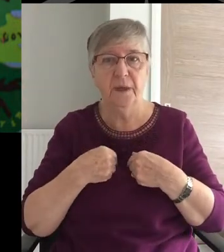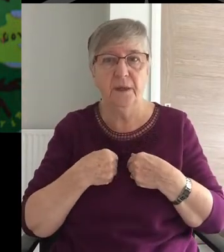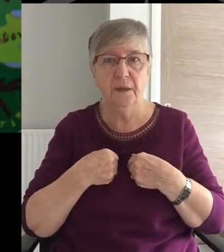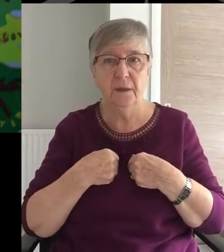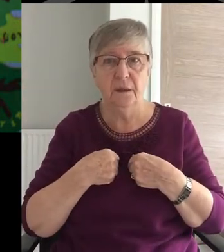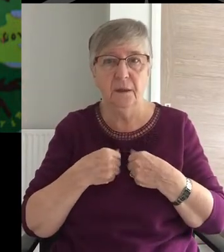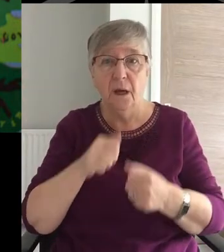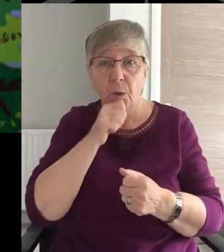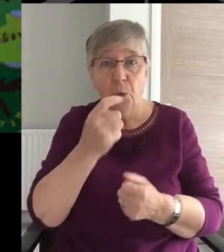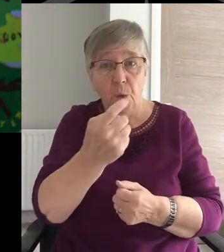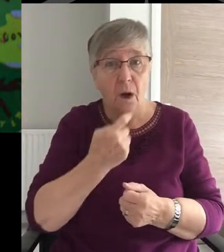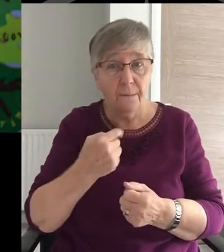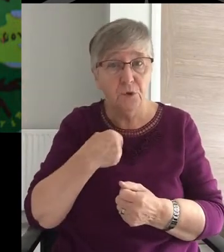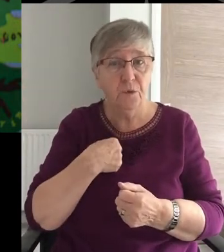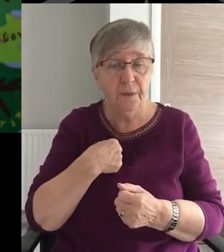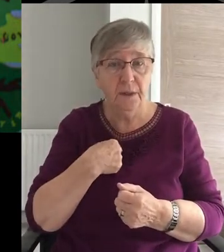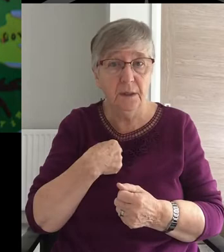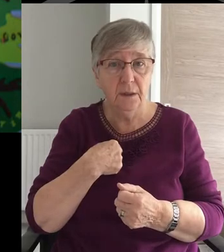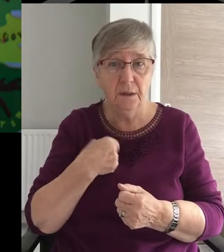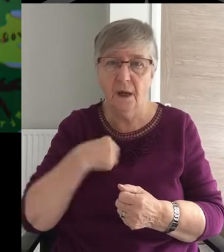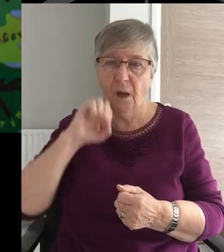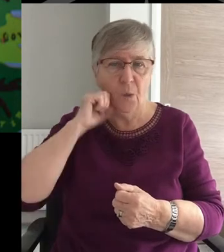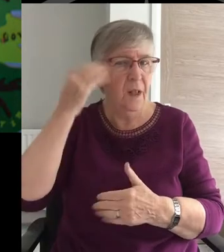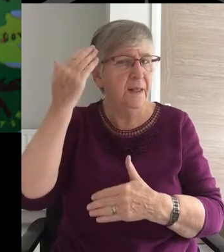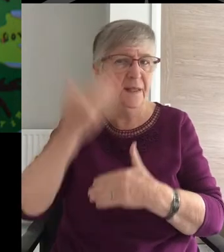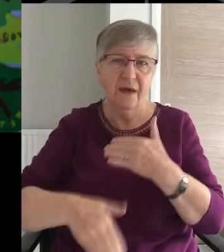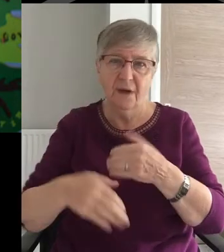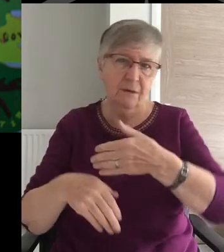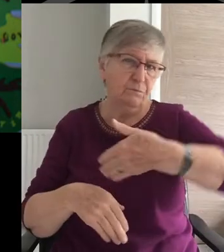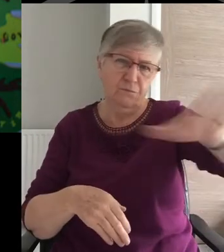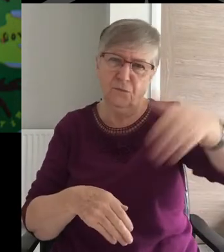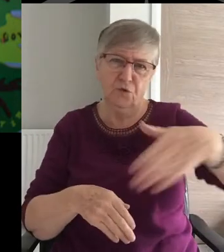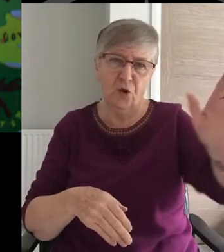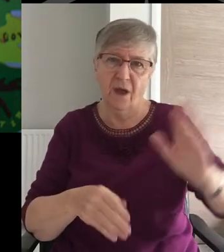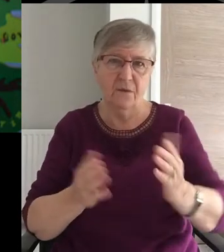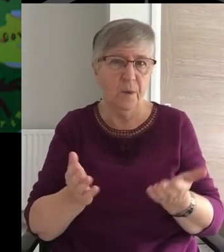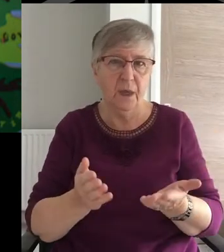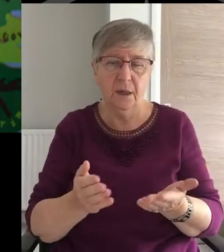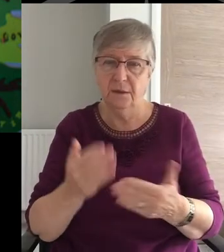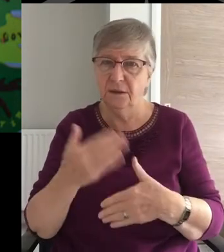and whoever comes to me, I will never drive away."